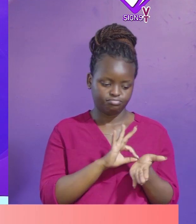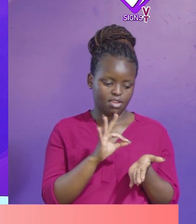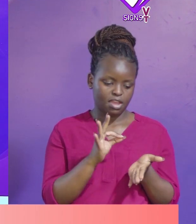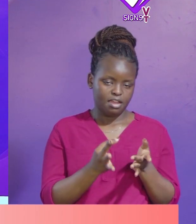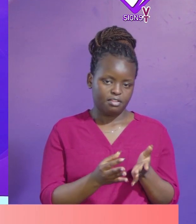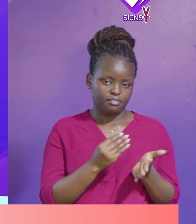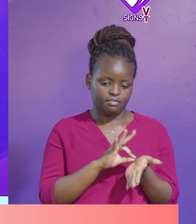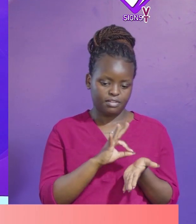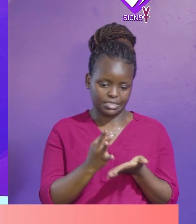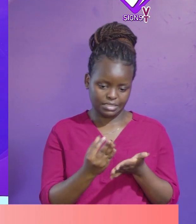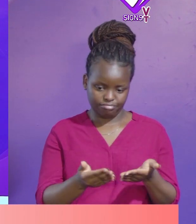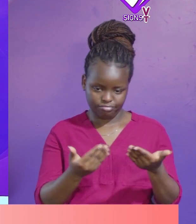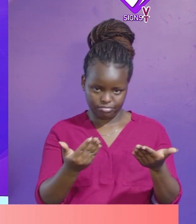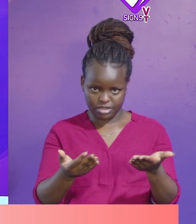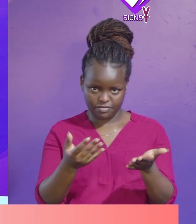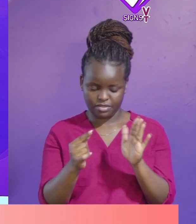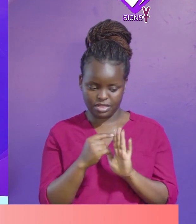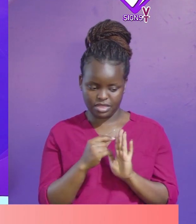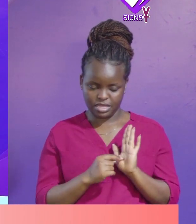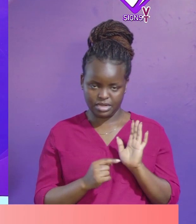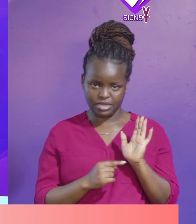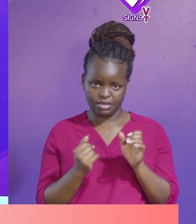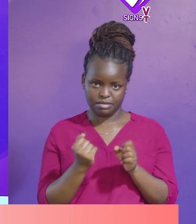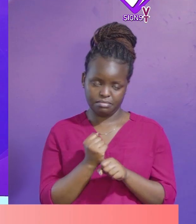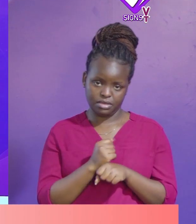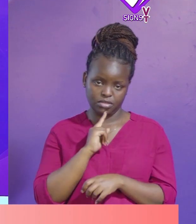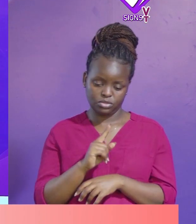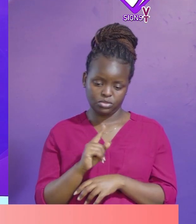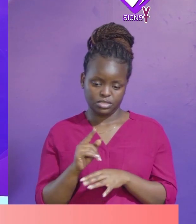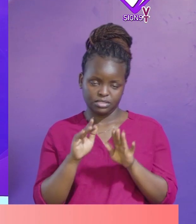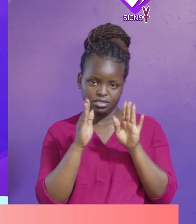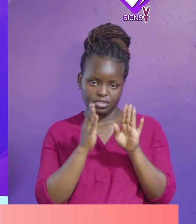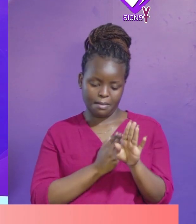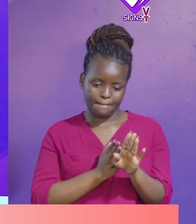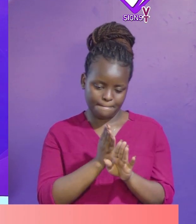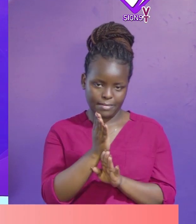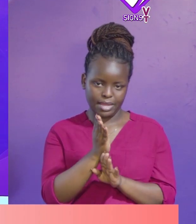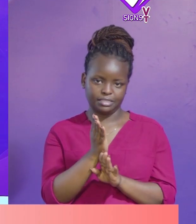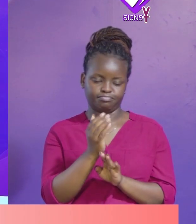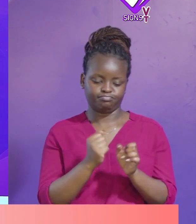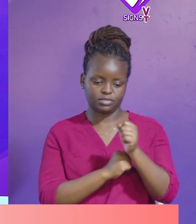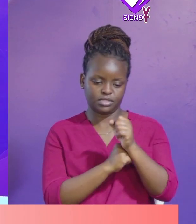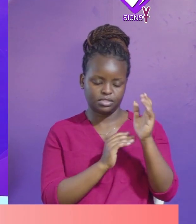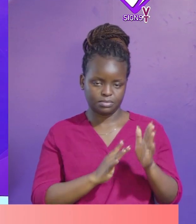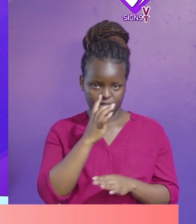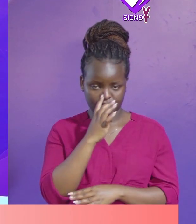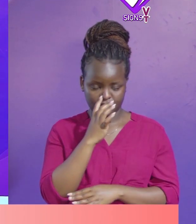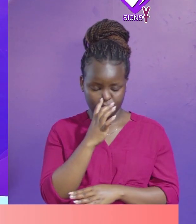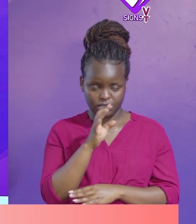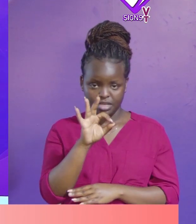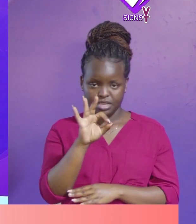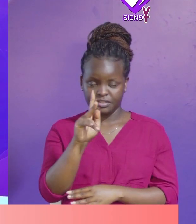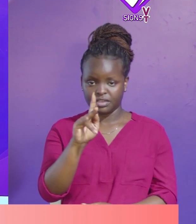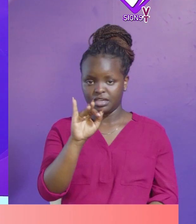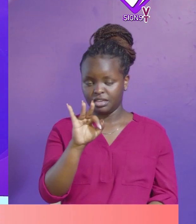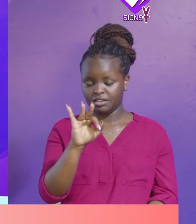league, making sure that it is the major stake sponsor in this FKF Premier League,